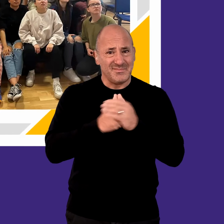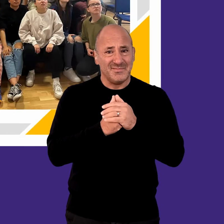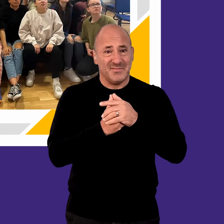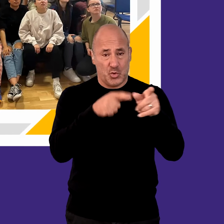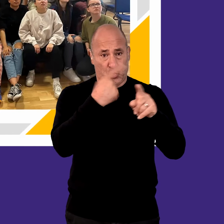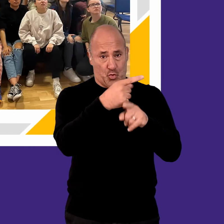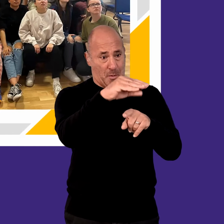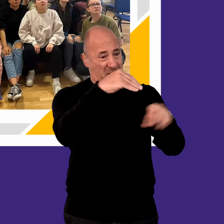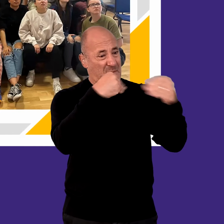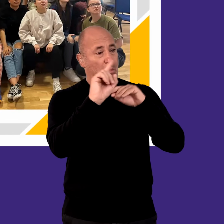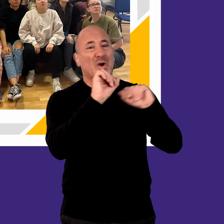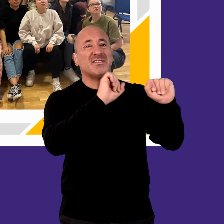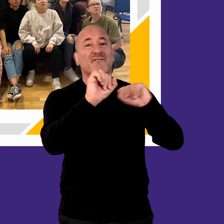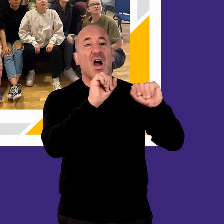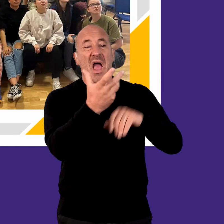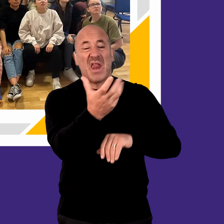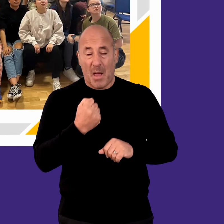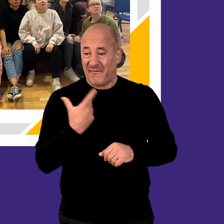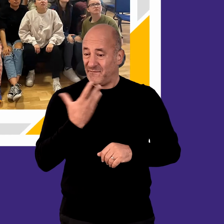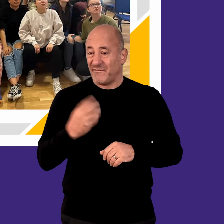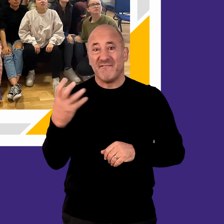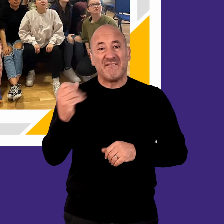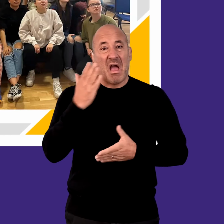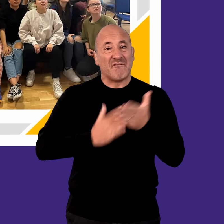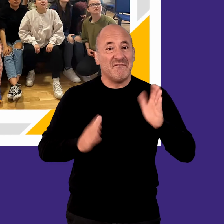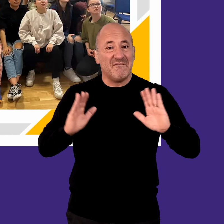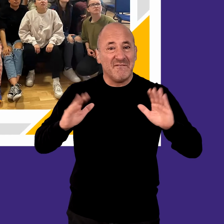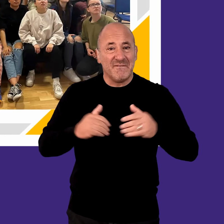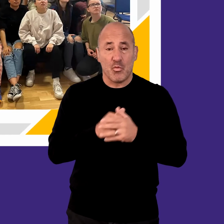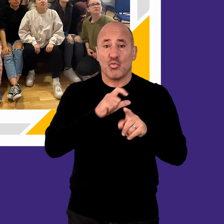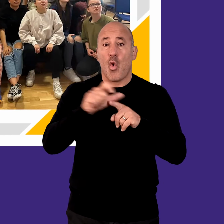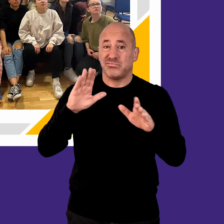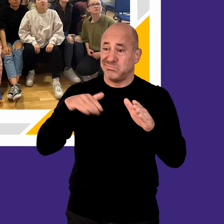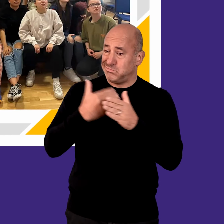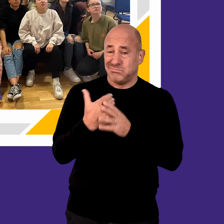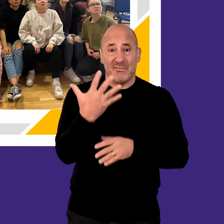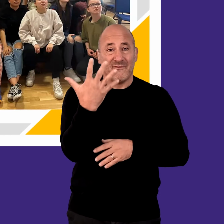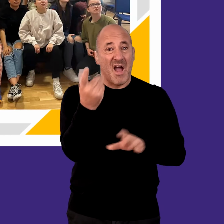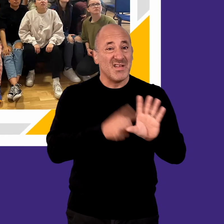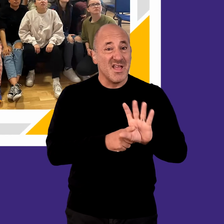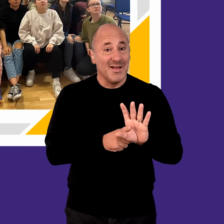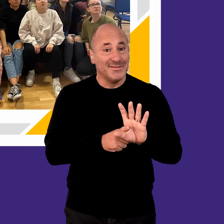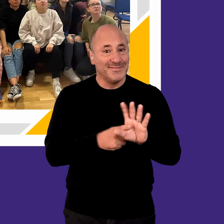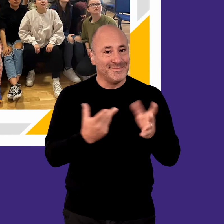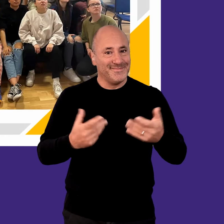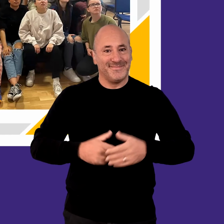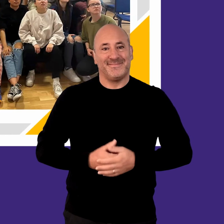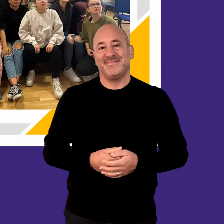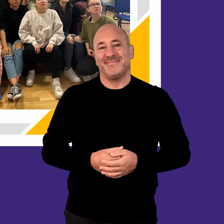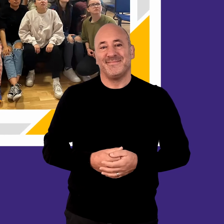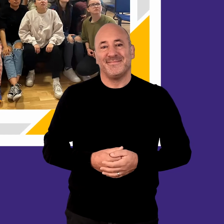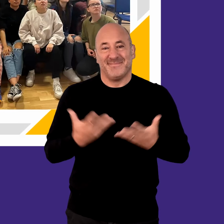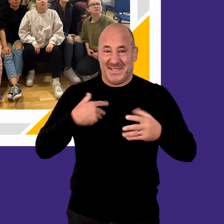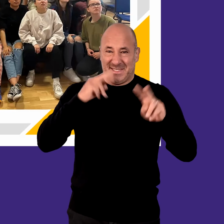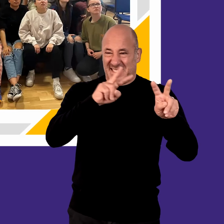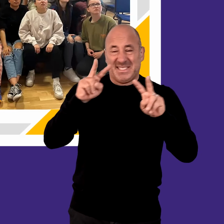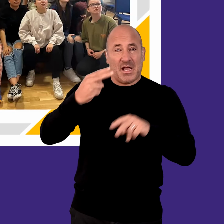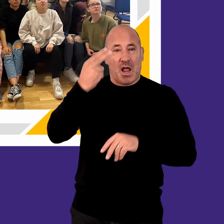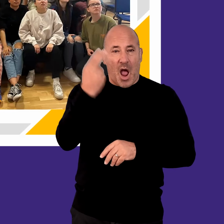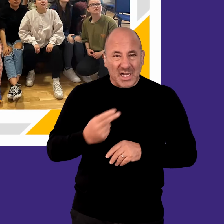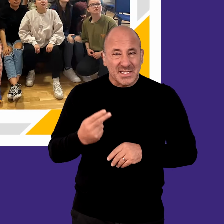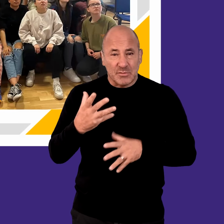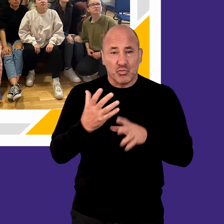hands, we just split the pay what you decide income 50-50. The courses have been running for 5 years now, and so what we're seeing is